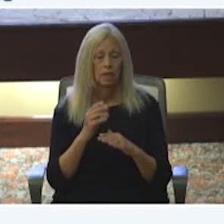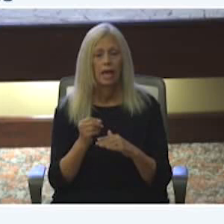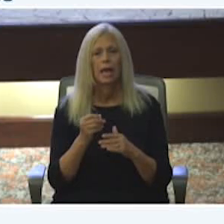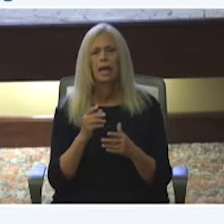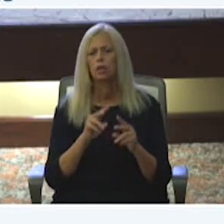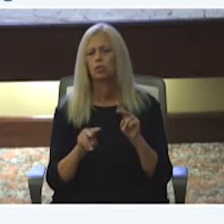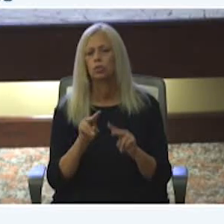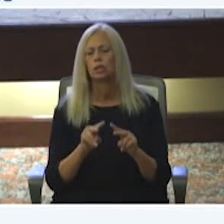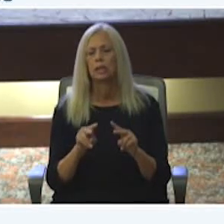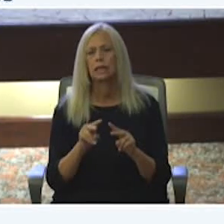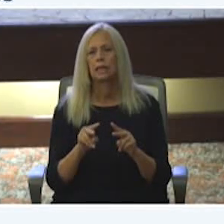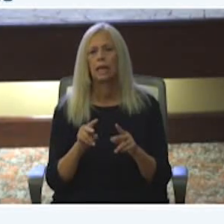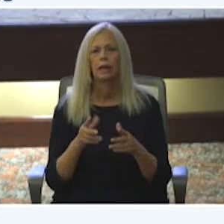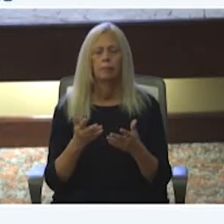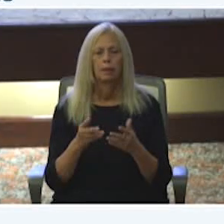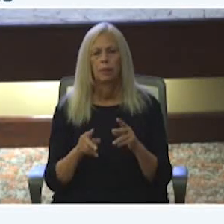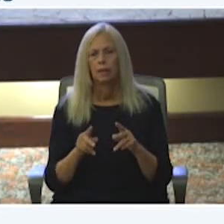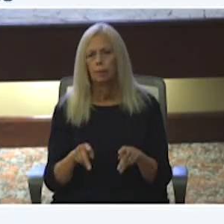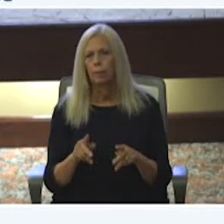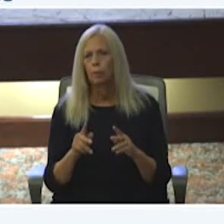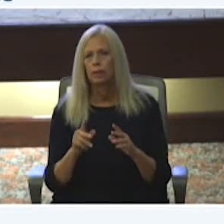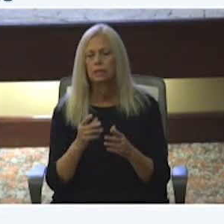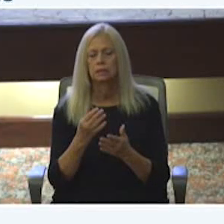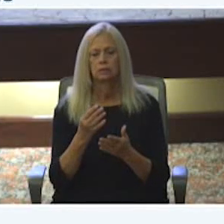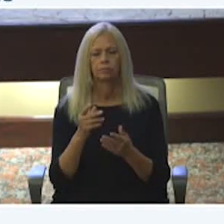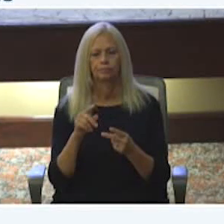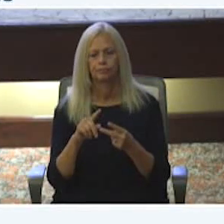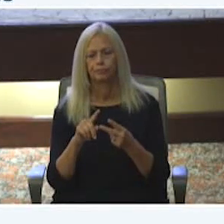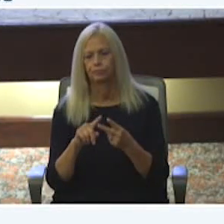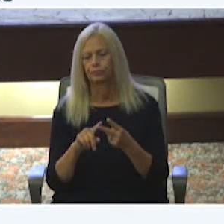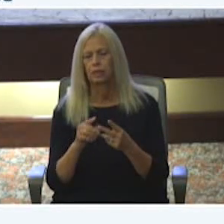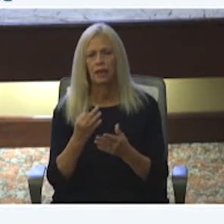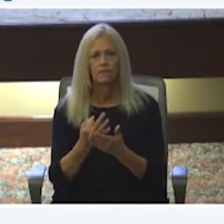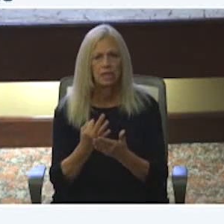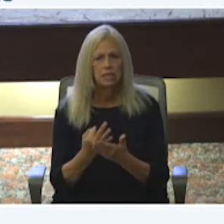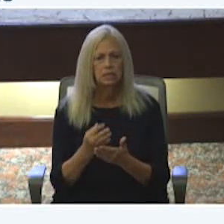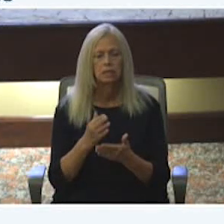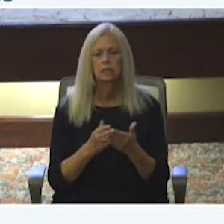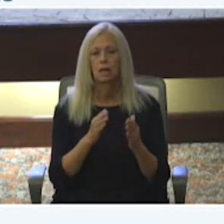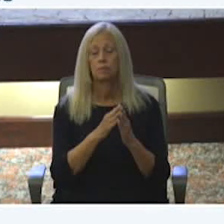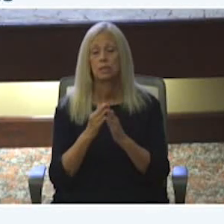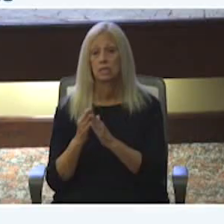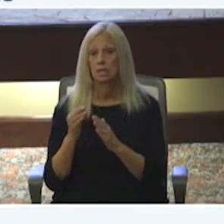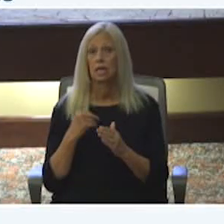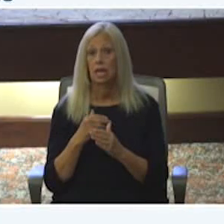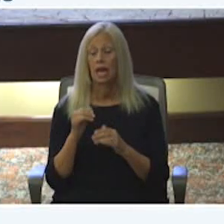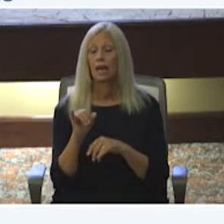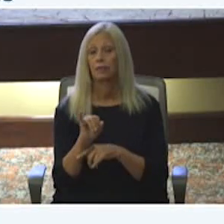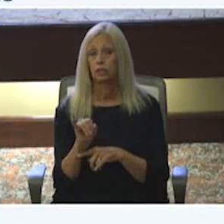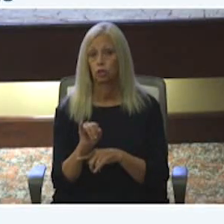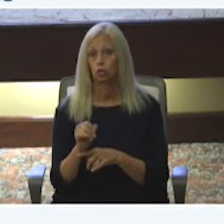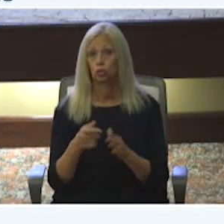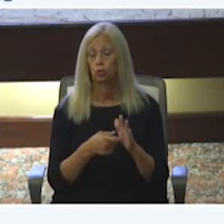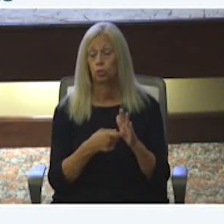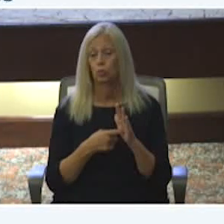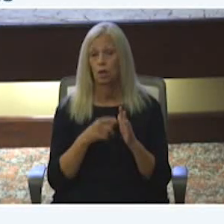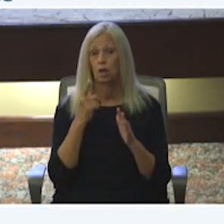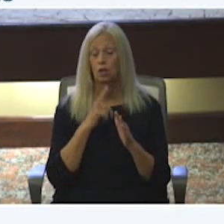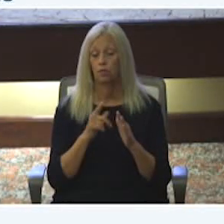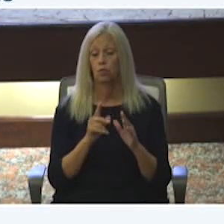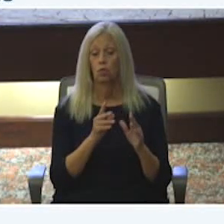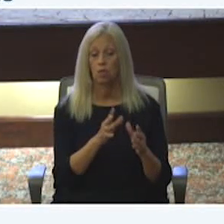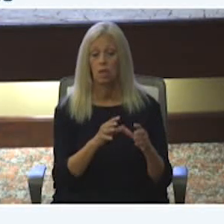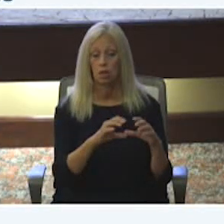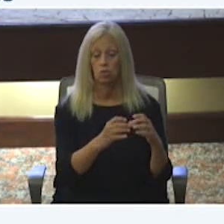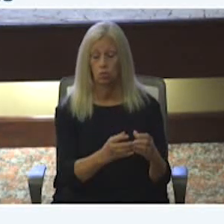so setting fees, for those permits, having some cities in Texas have some pretty hefty insurance requirements for these exhibitors before they